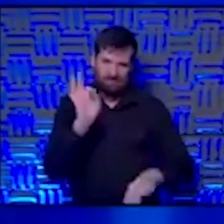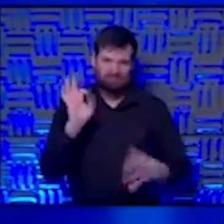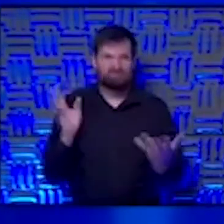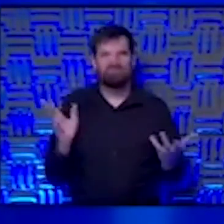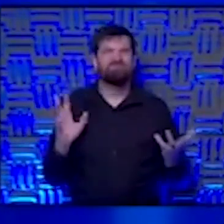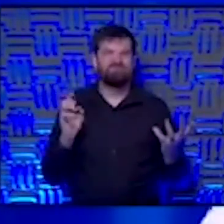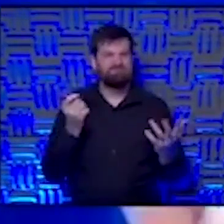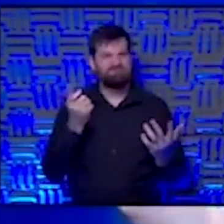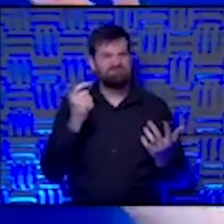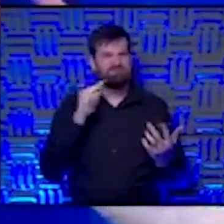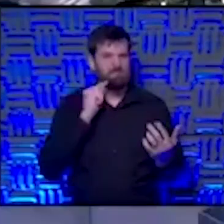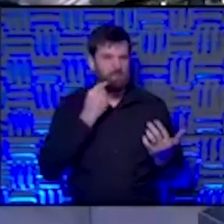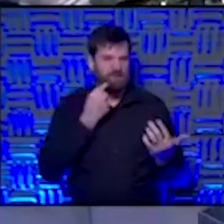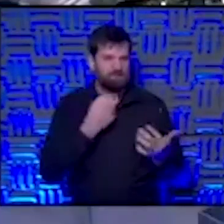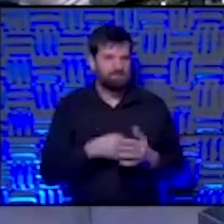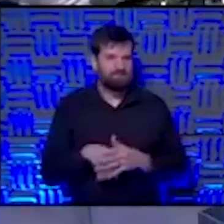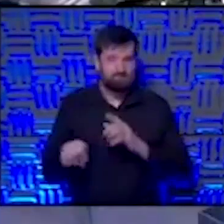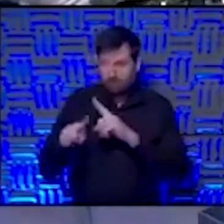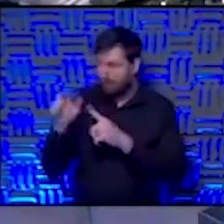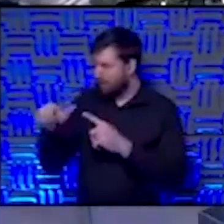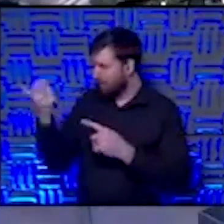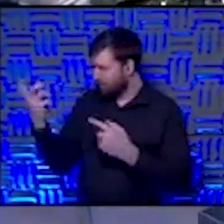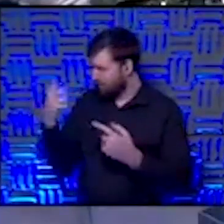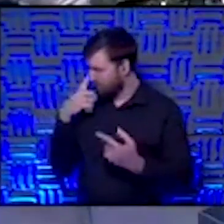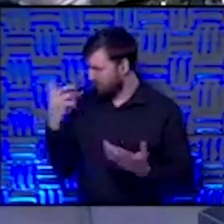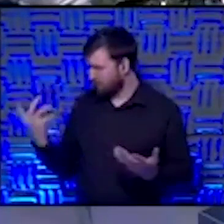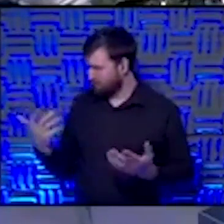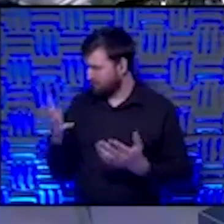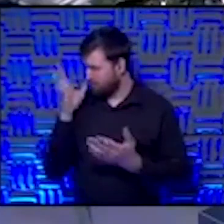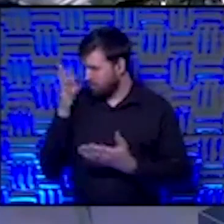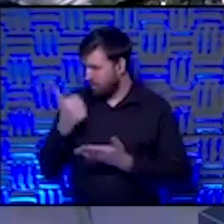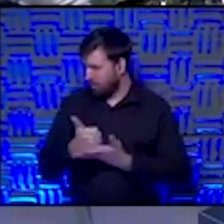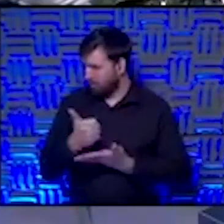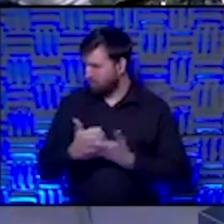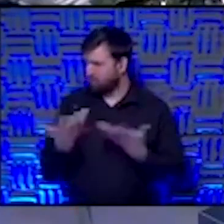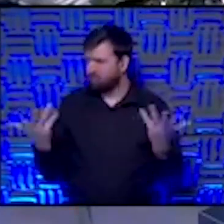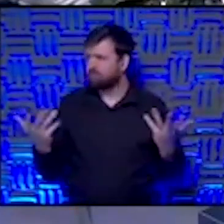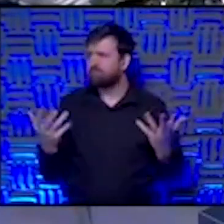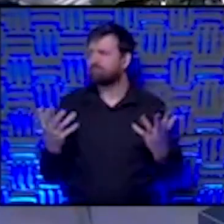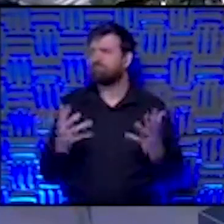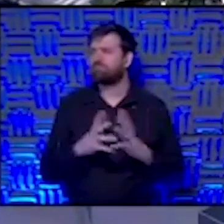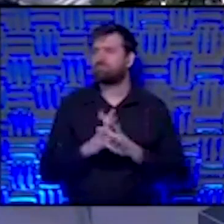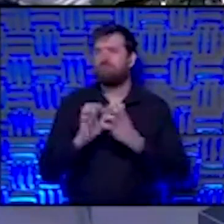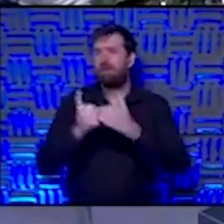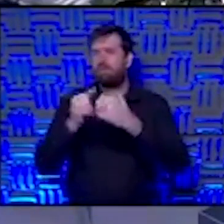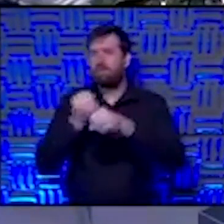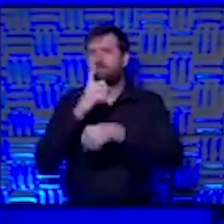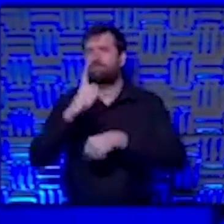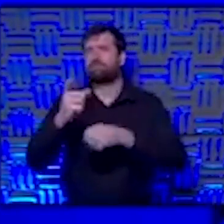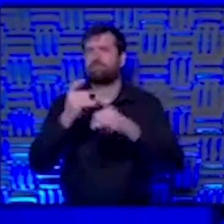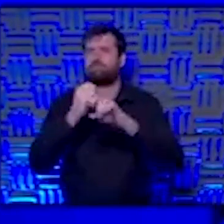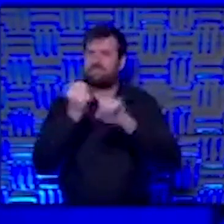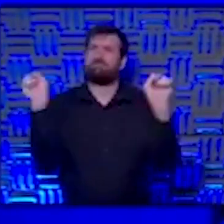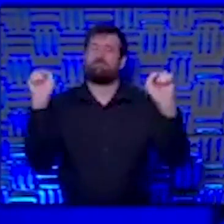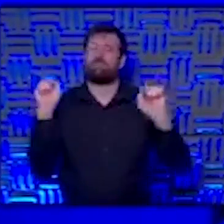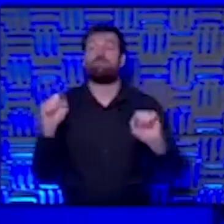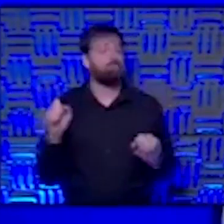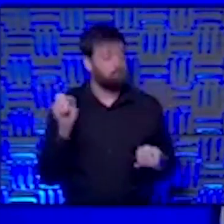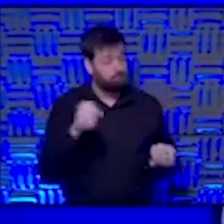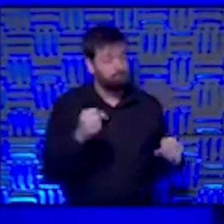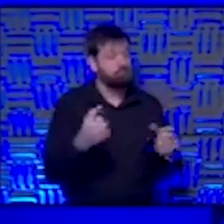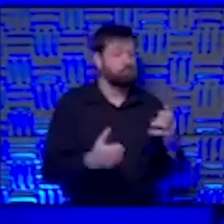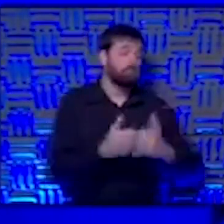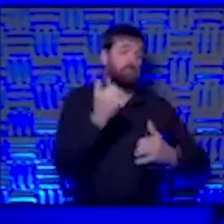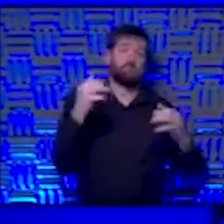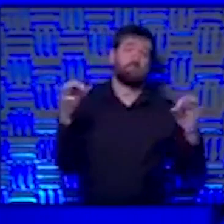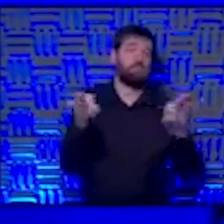by that. But, Hawk, these other face masks, what do you think? Are they going to help us? And what do you have to do to make sure that they're still safe? Yeah, I think the biggest thing